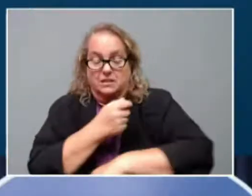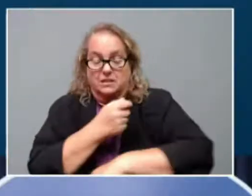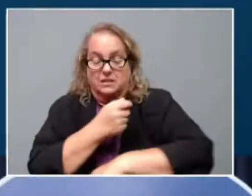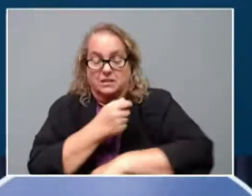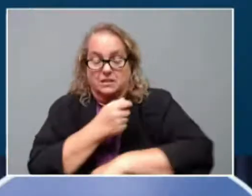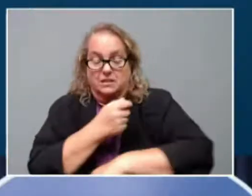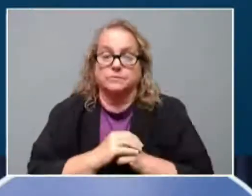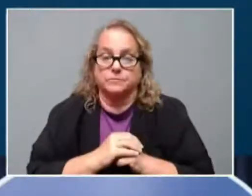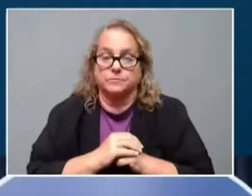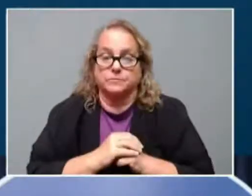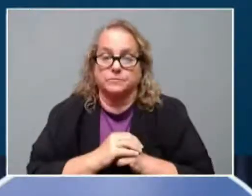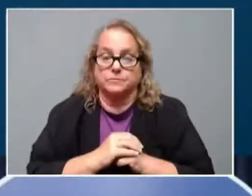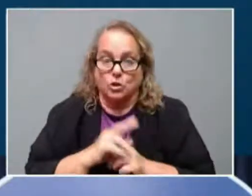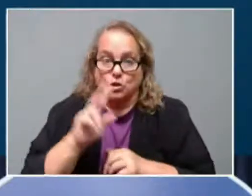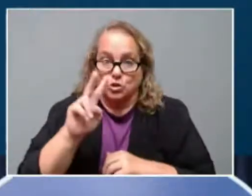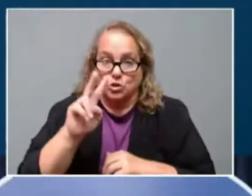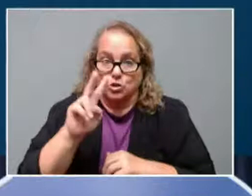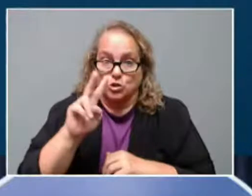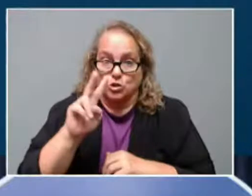Scotty.